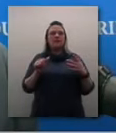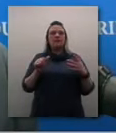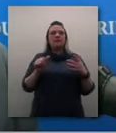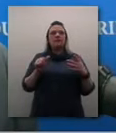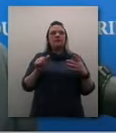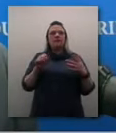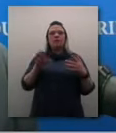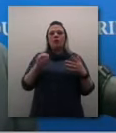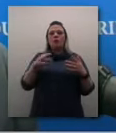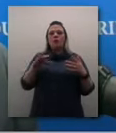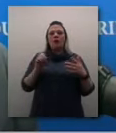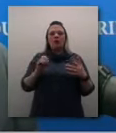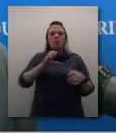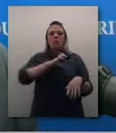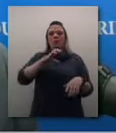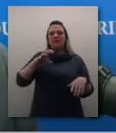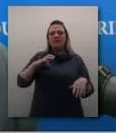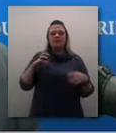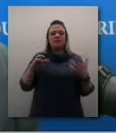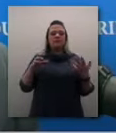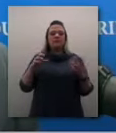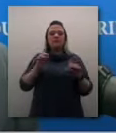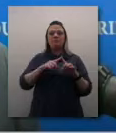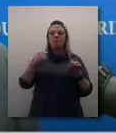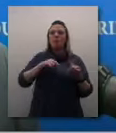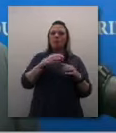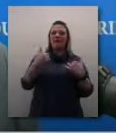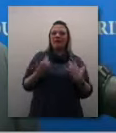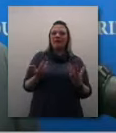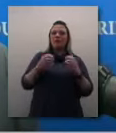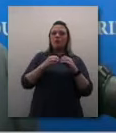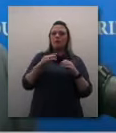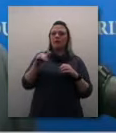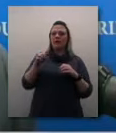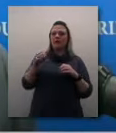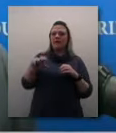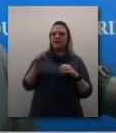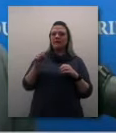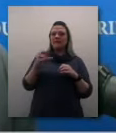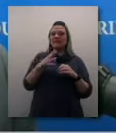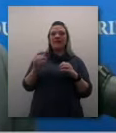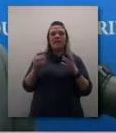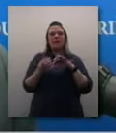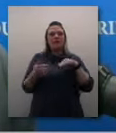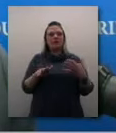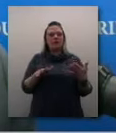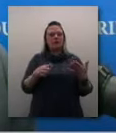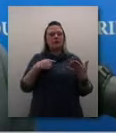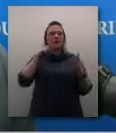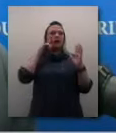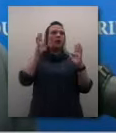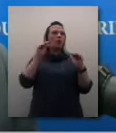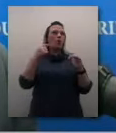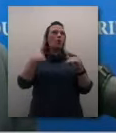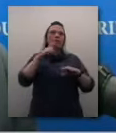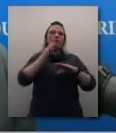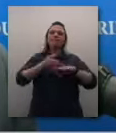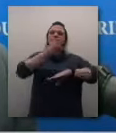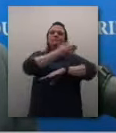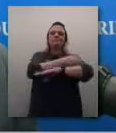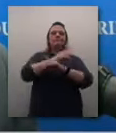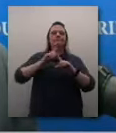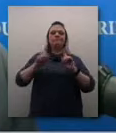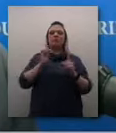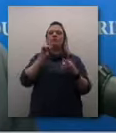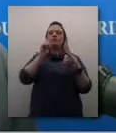County, Ohio, where Cleveland is, yet we have more cases and more deaths. I would hope that we're getting better, but until we